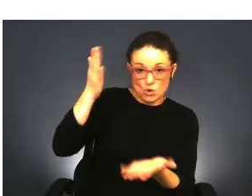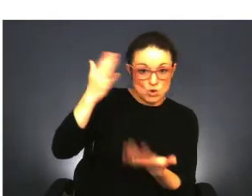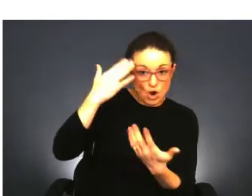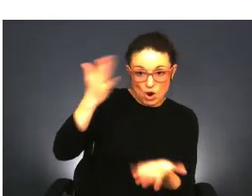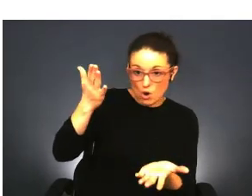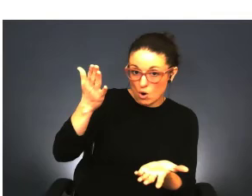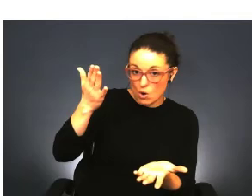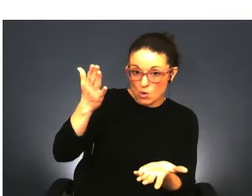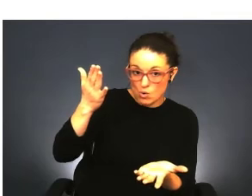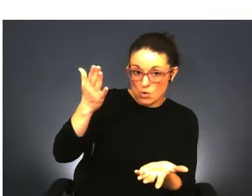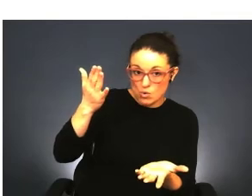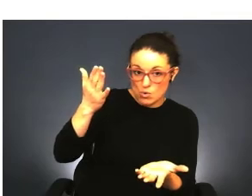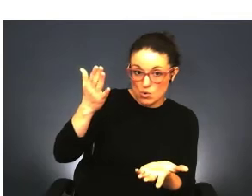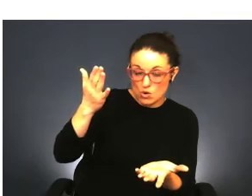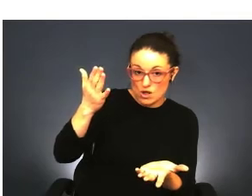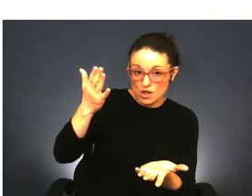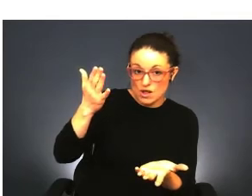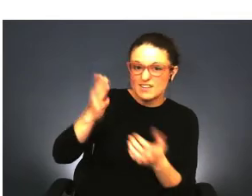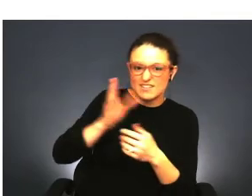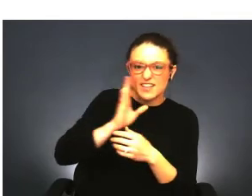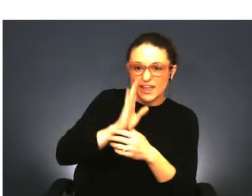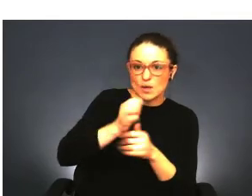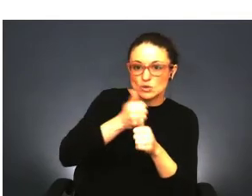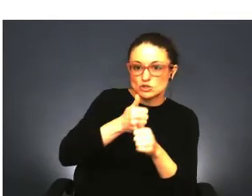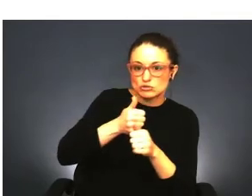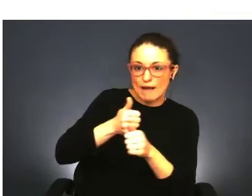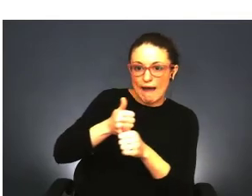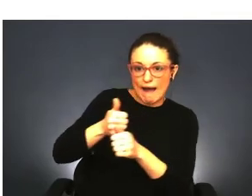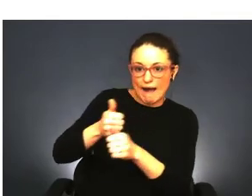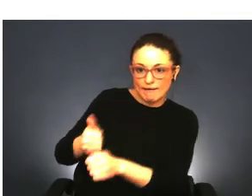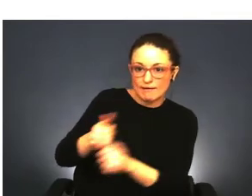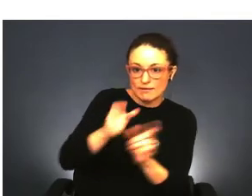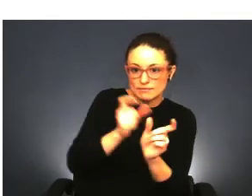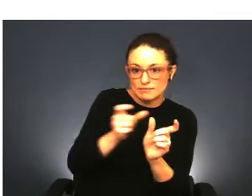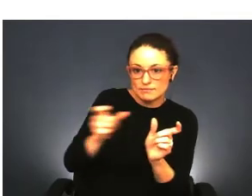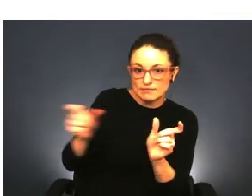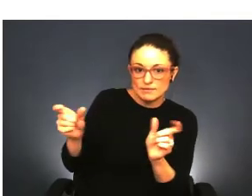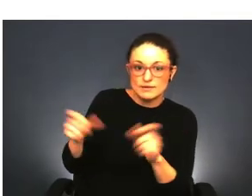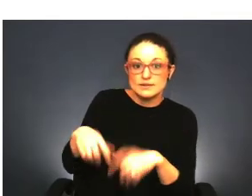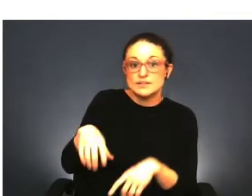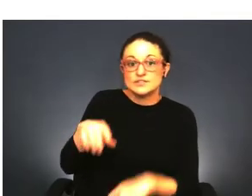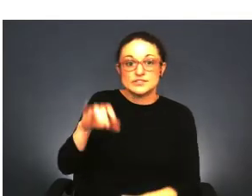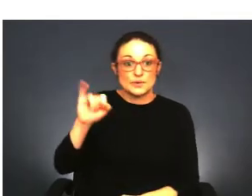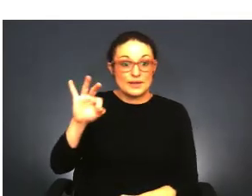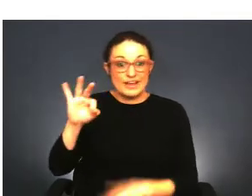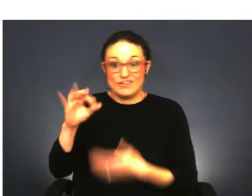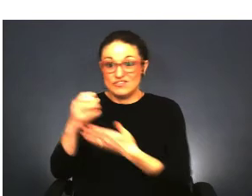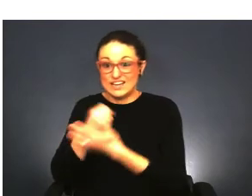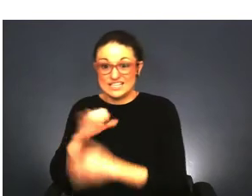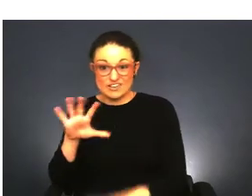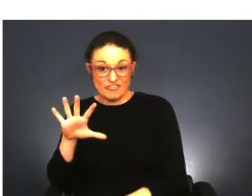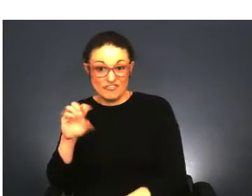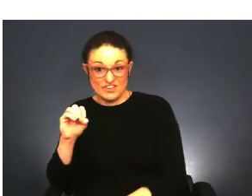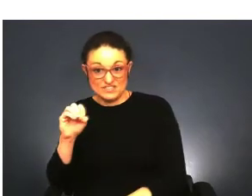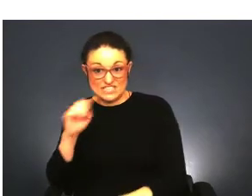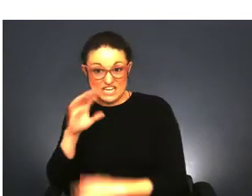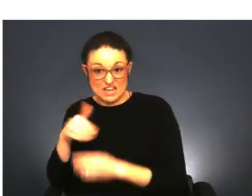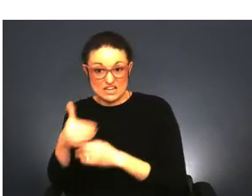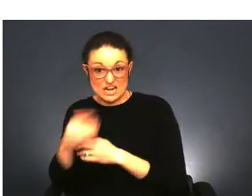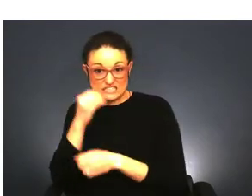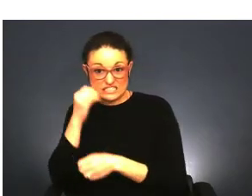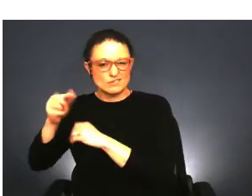it's going to track, it's going to keep doing things. If he gets a 50 on this next assignment,